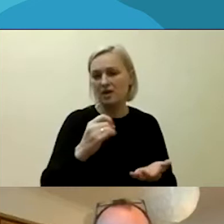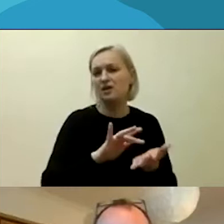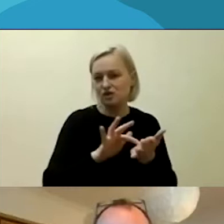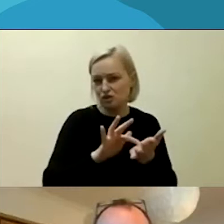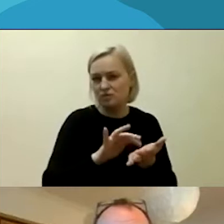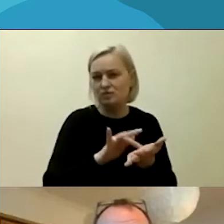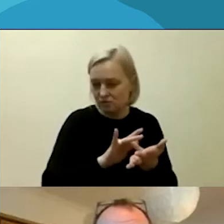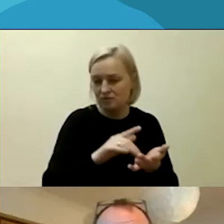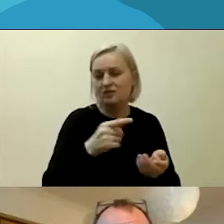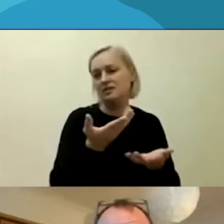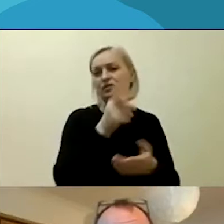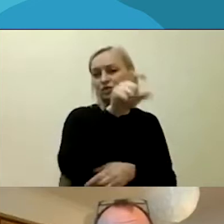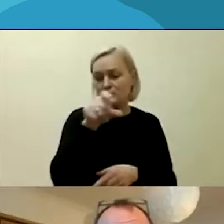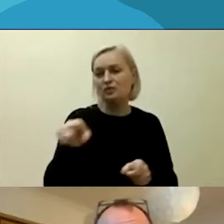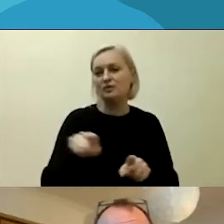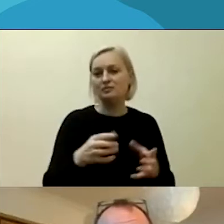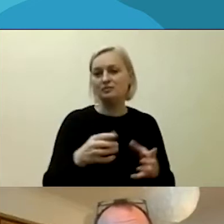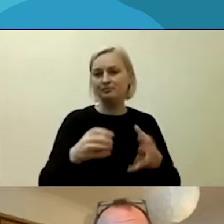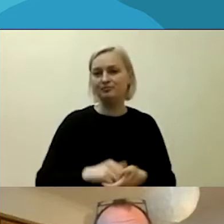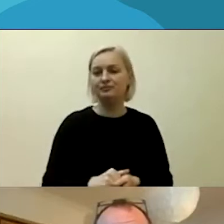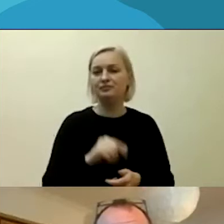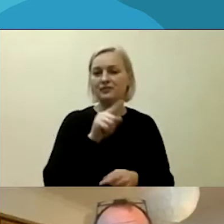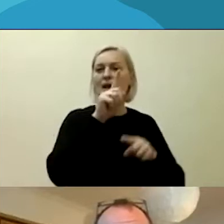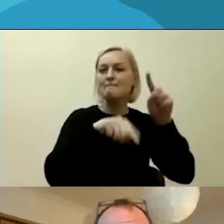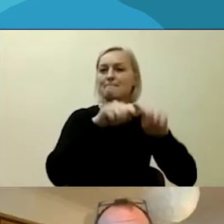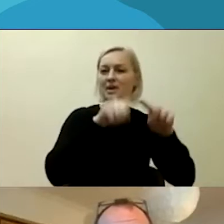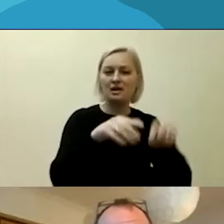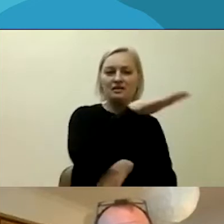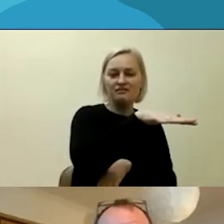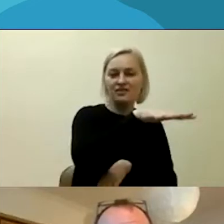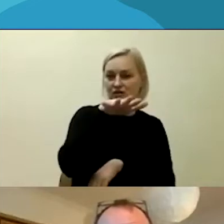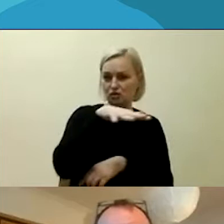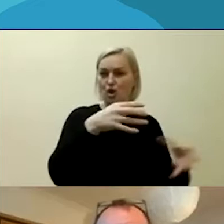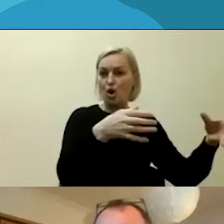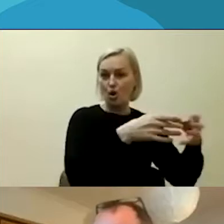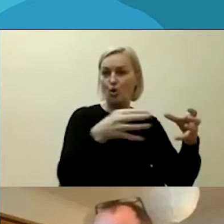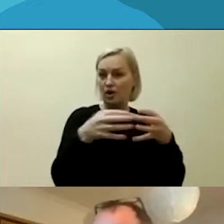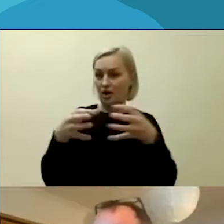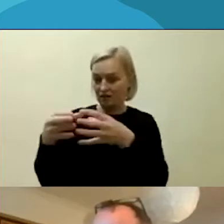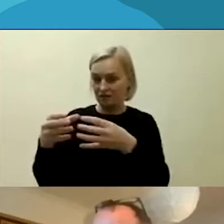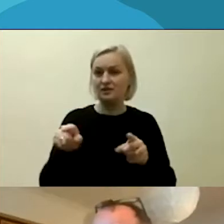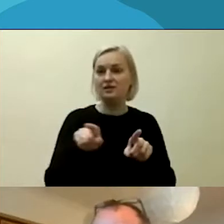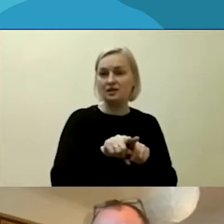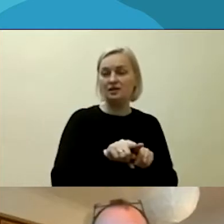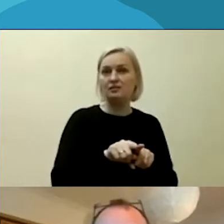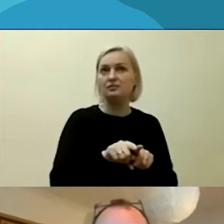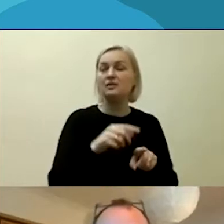society organizations, any organization which will have significant minority ethnic membership.